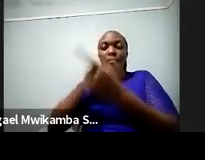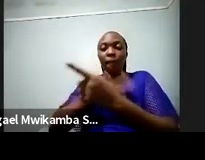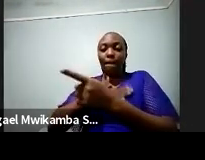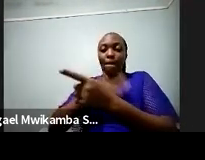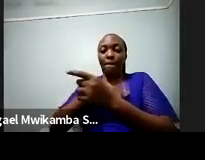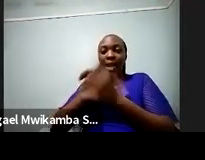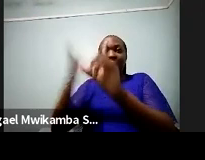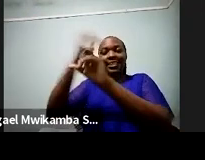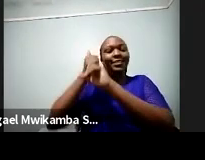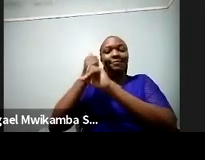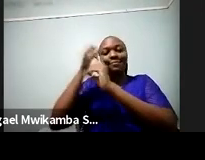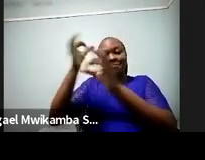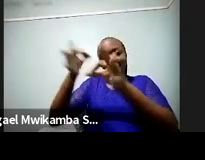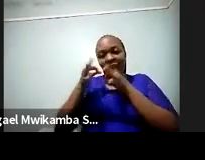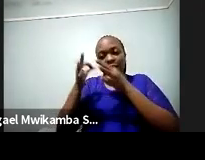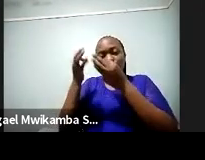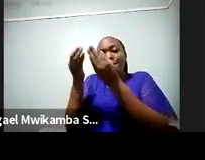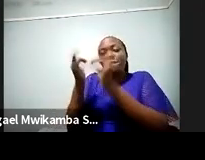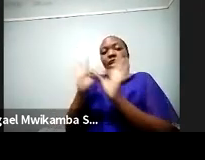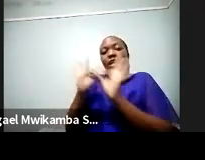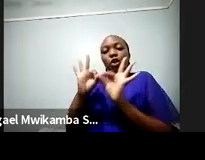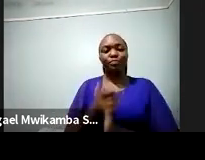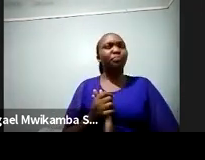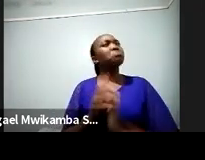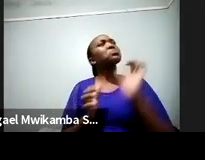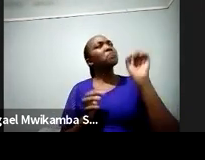Yeah. How do you intend to achieve that?